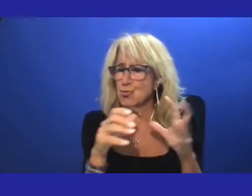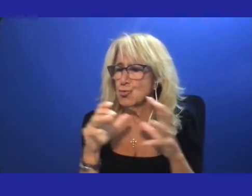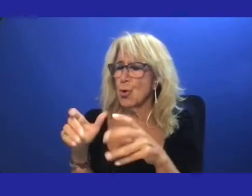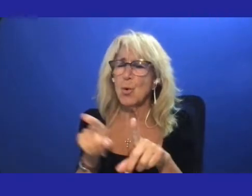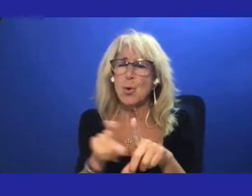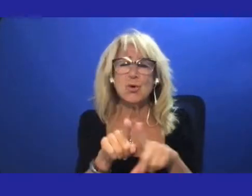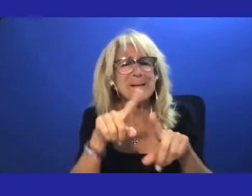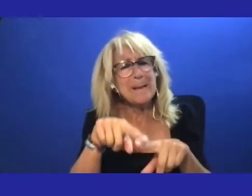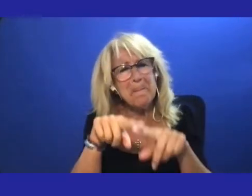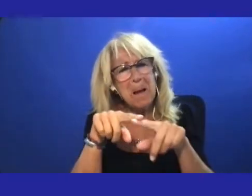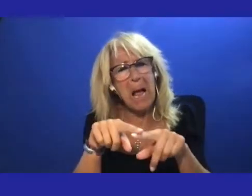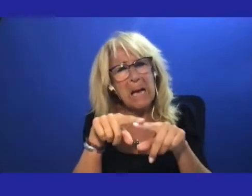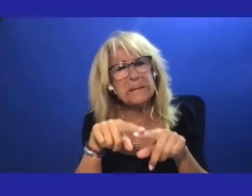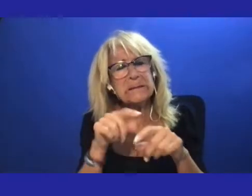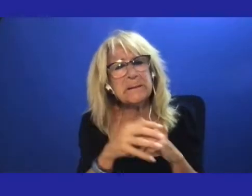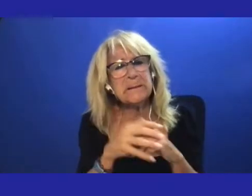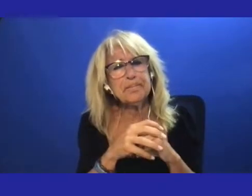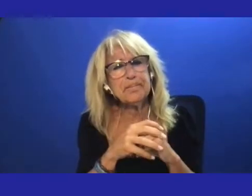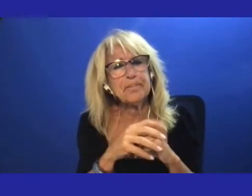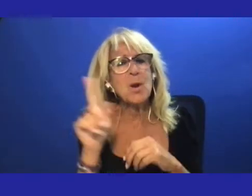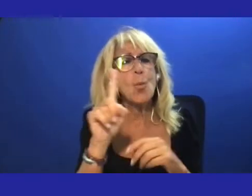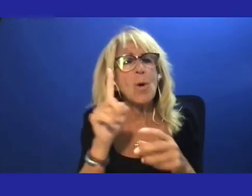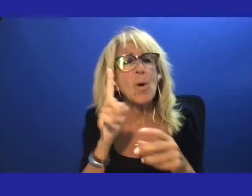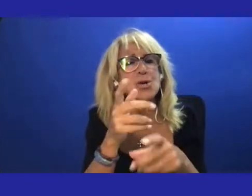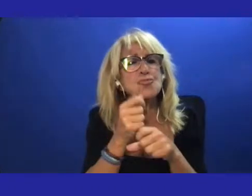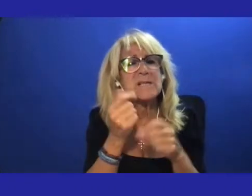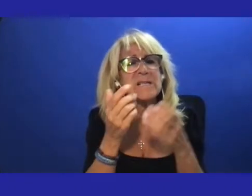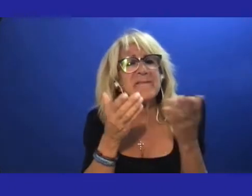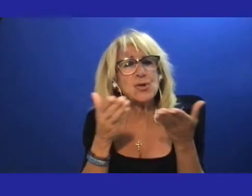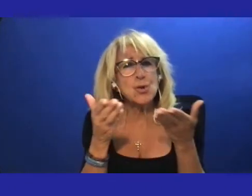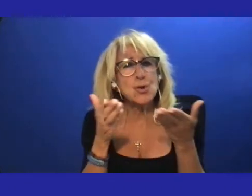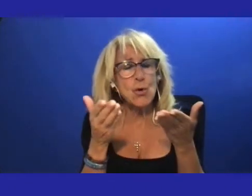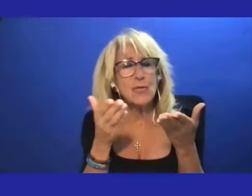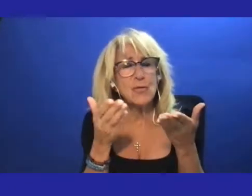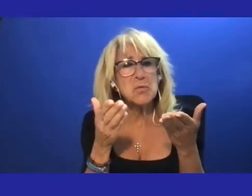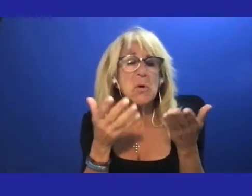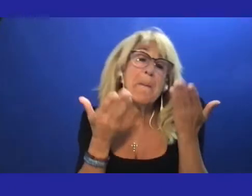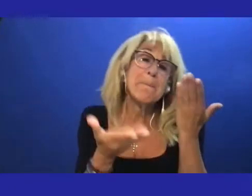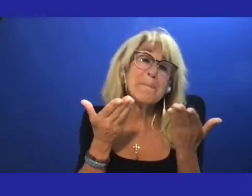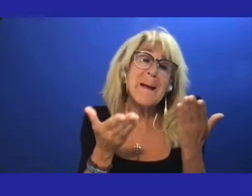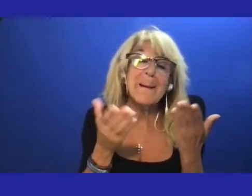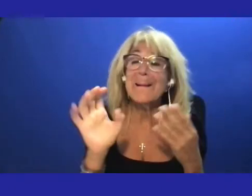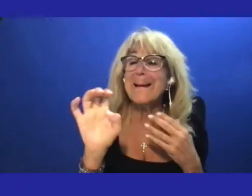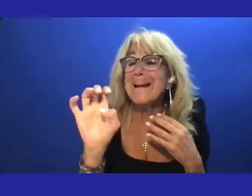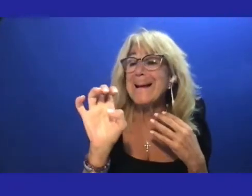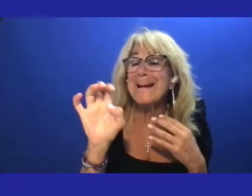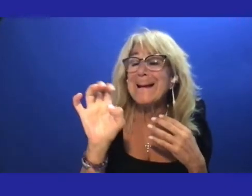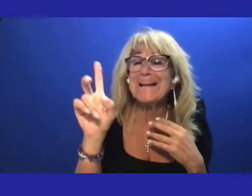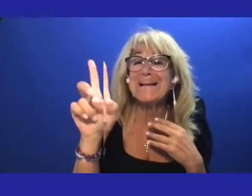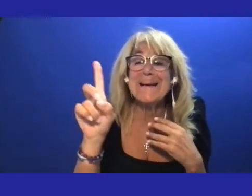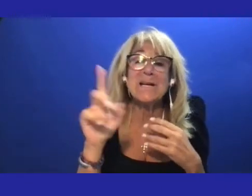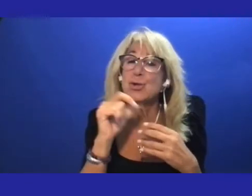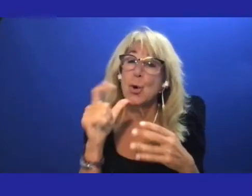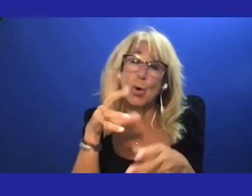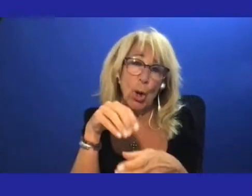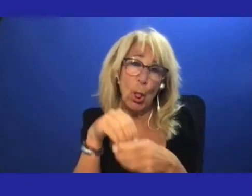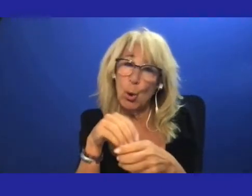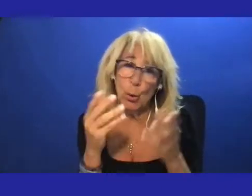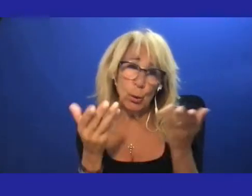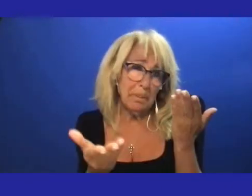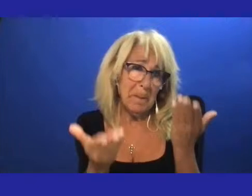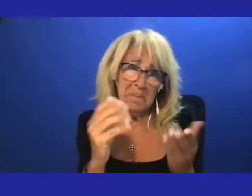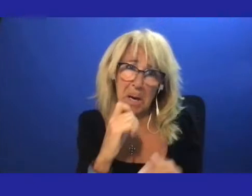on like where you received a service. Perhaps our emergency room surveys do not include those.